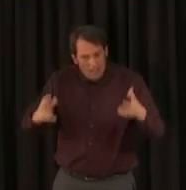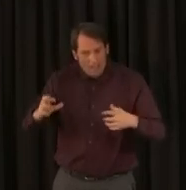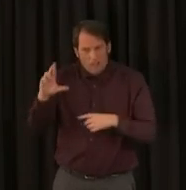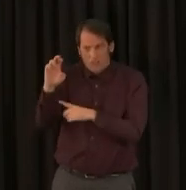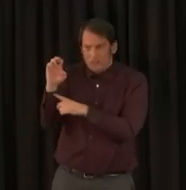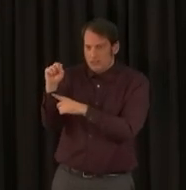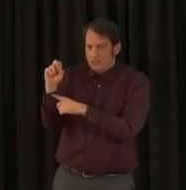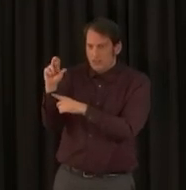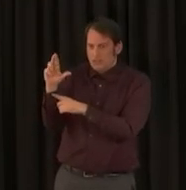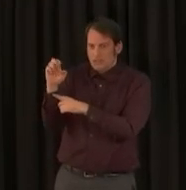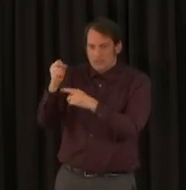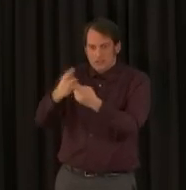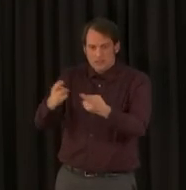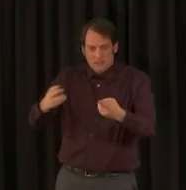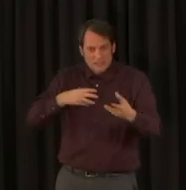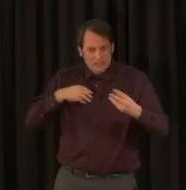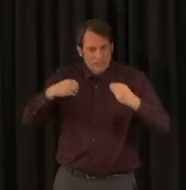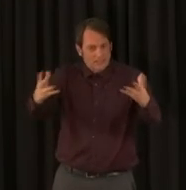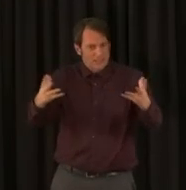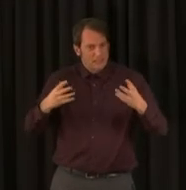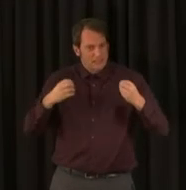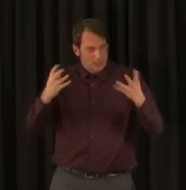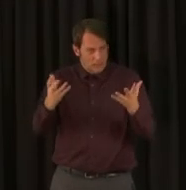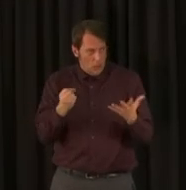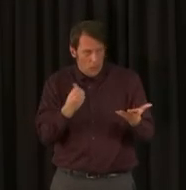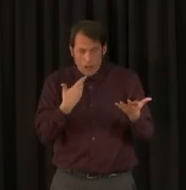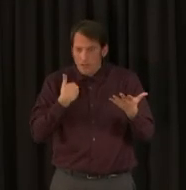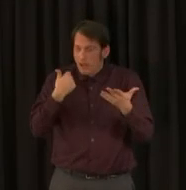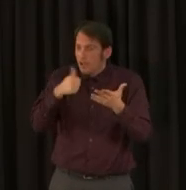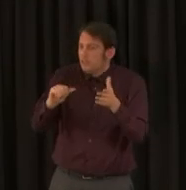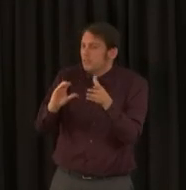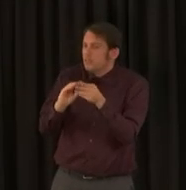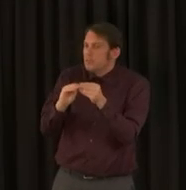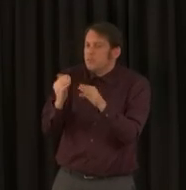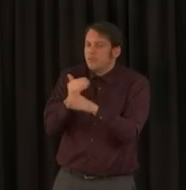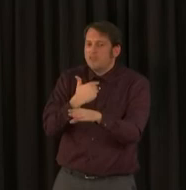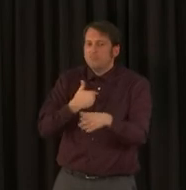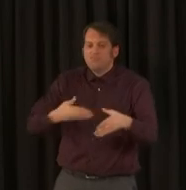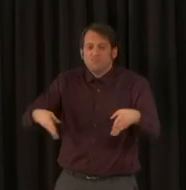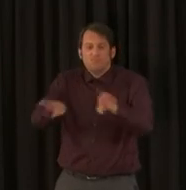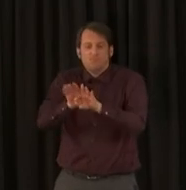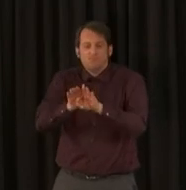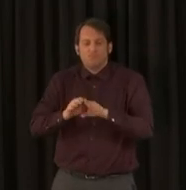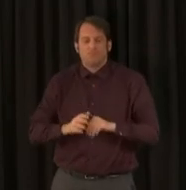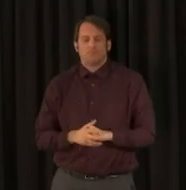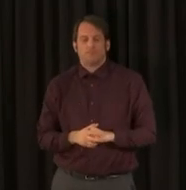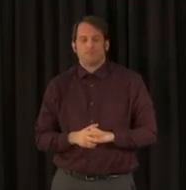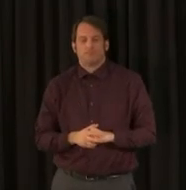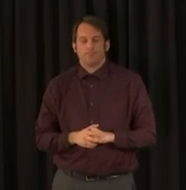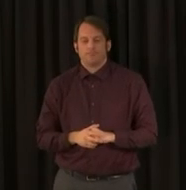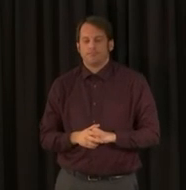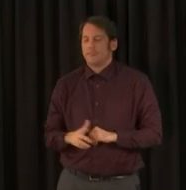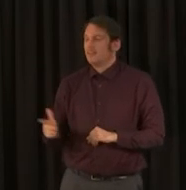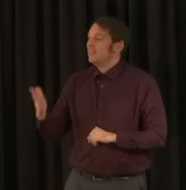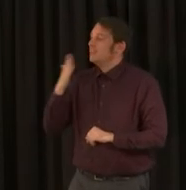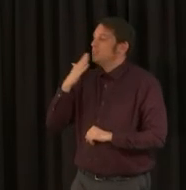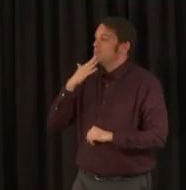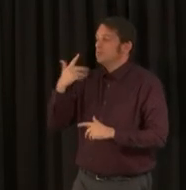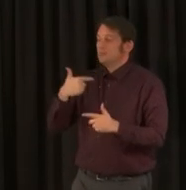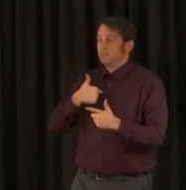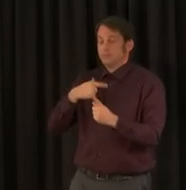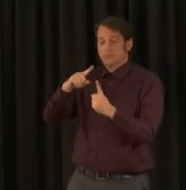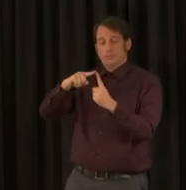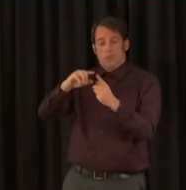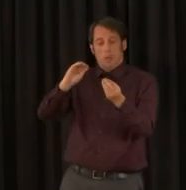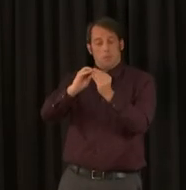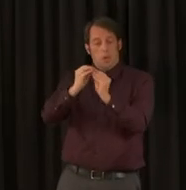talked about with our other guests, how you navigate what's right for you. Well, I think the biggest advice first and foremost